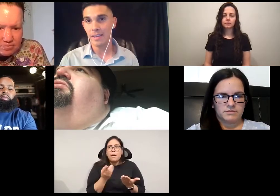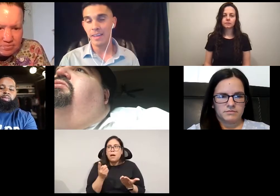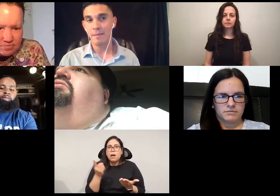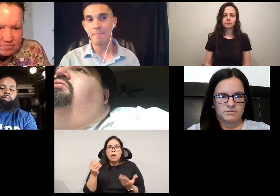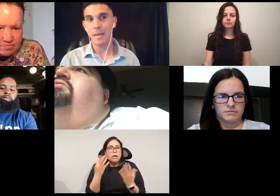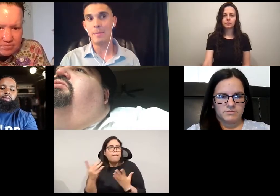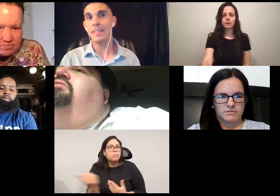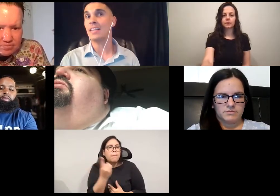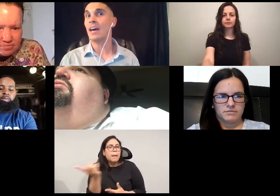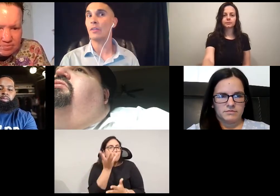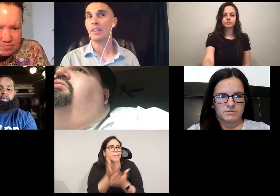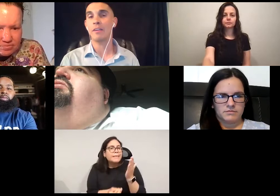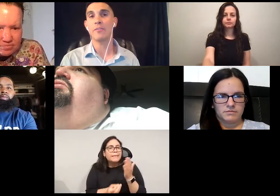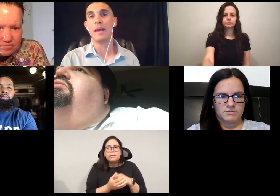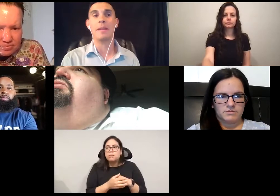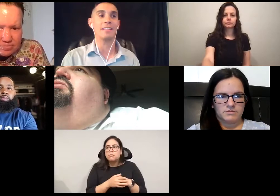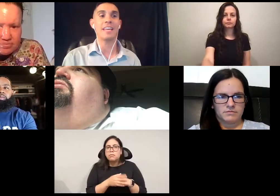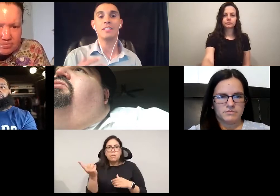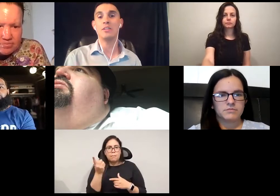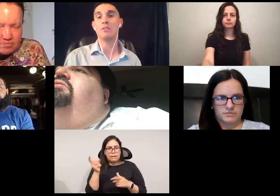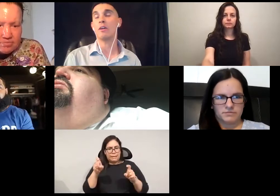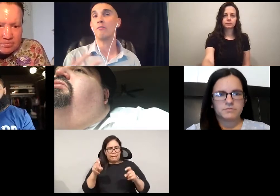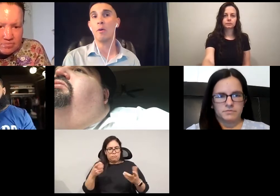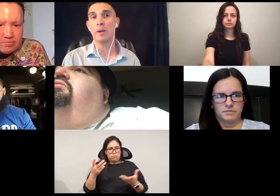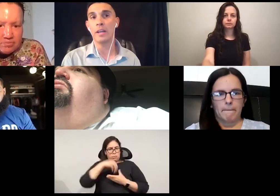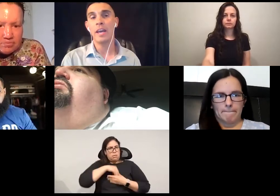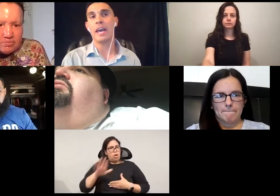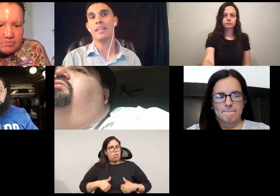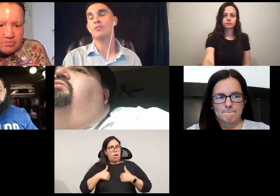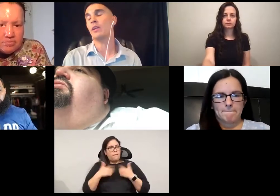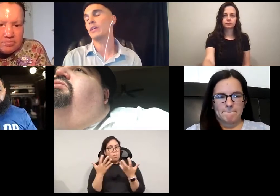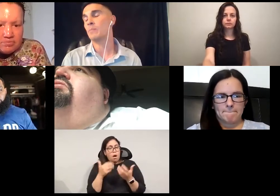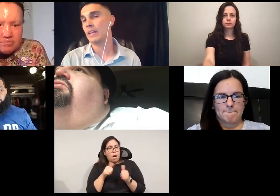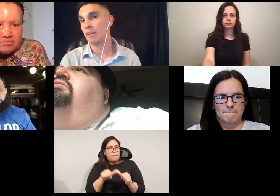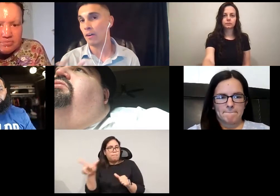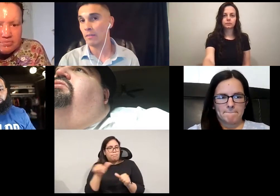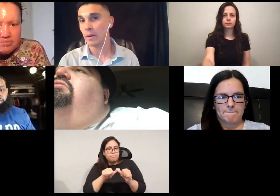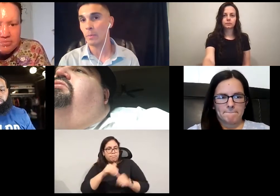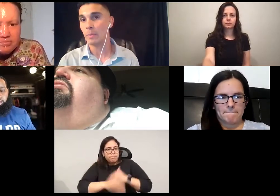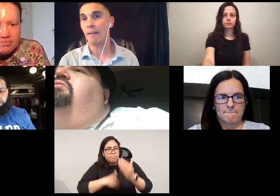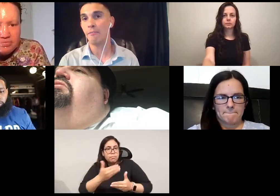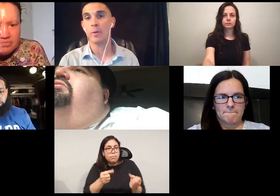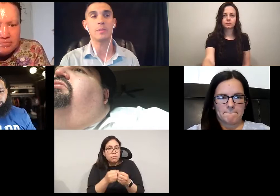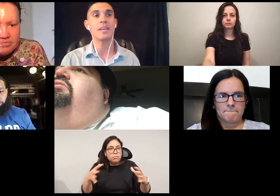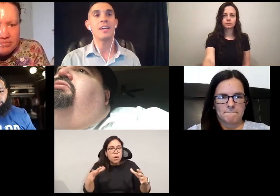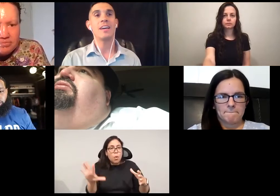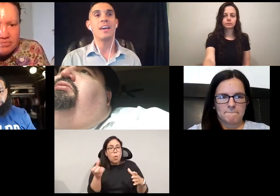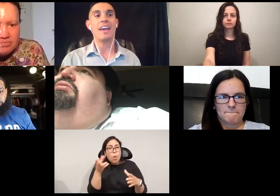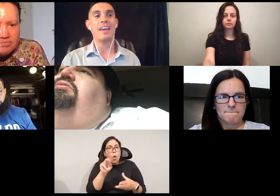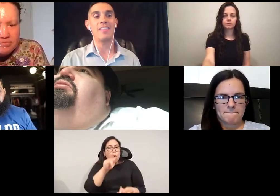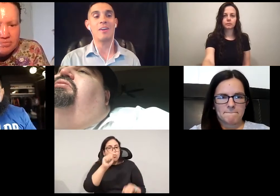life, maybe that's a healthy thing for them. And as they continue to go forward and they try to expand and evolve their own